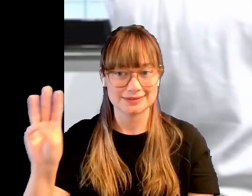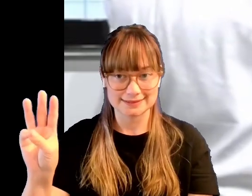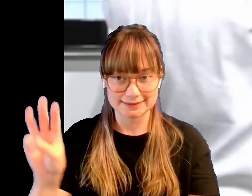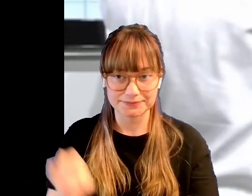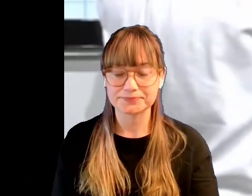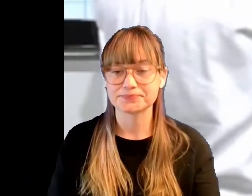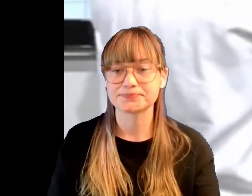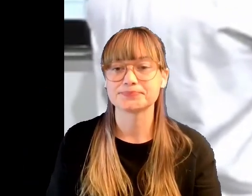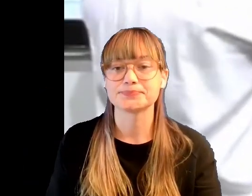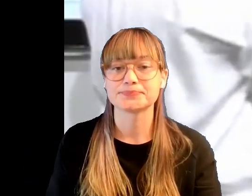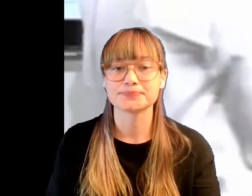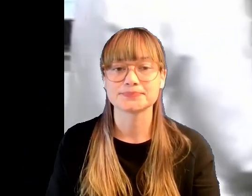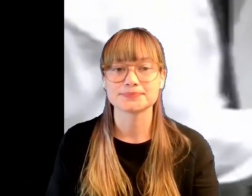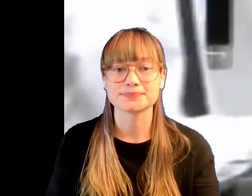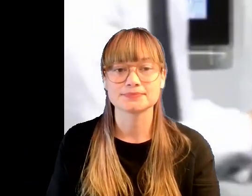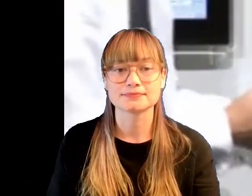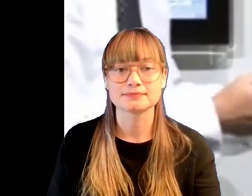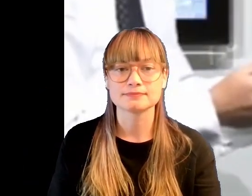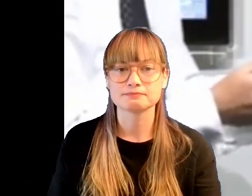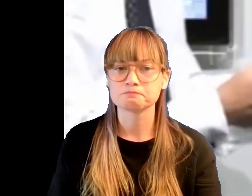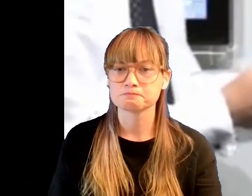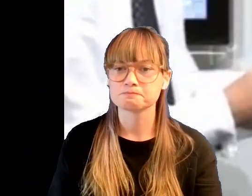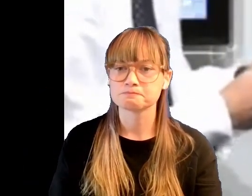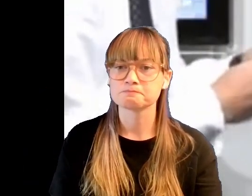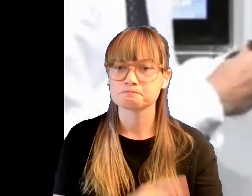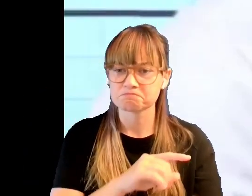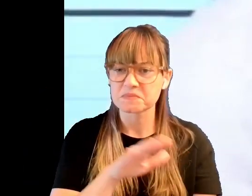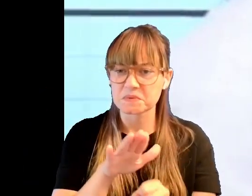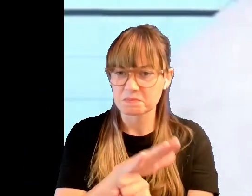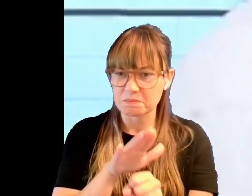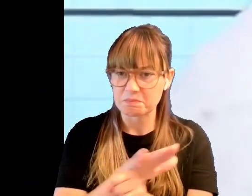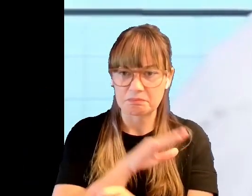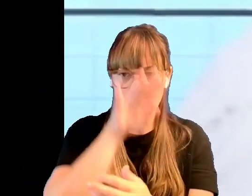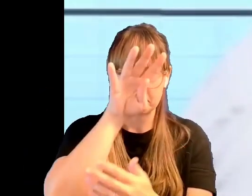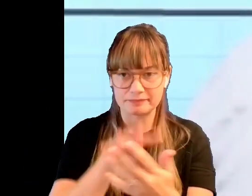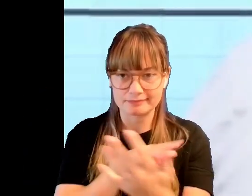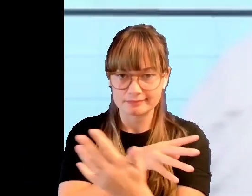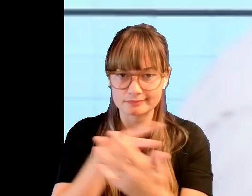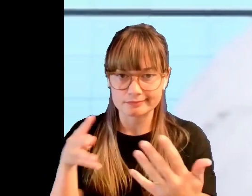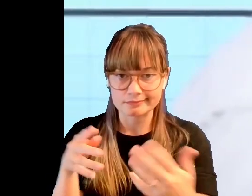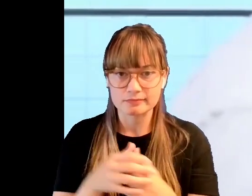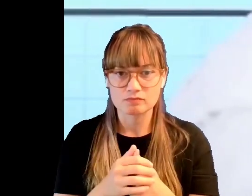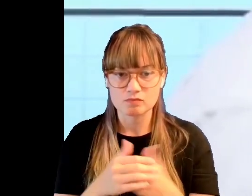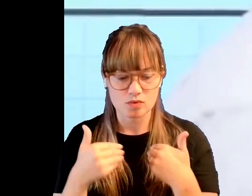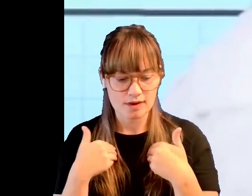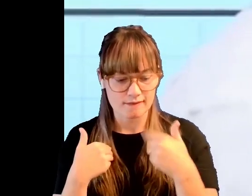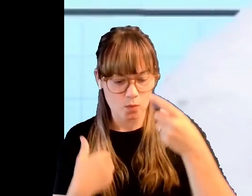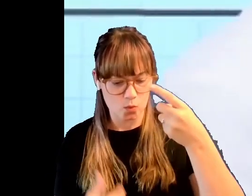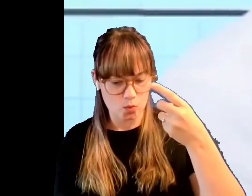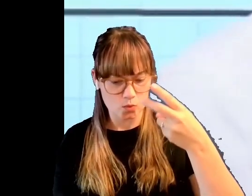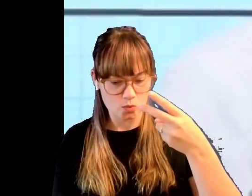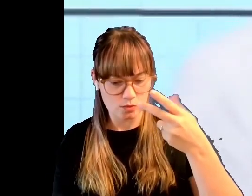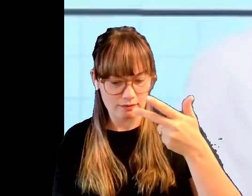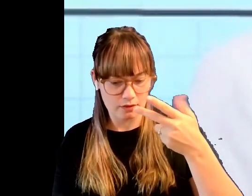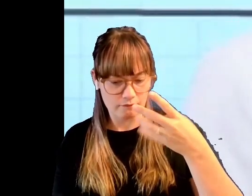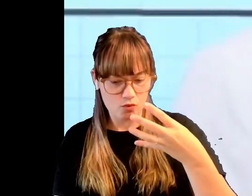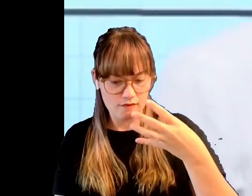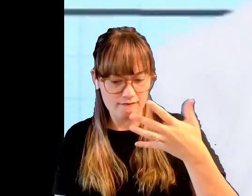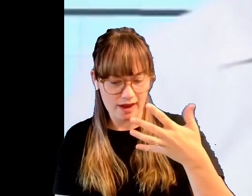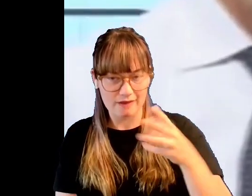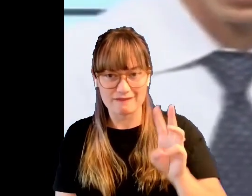Okay, so we have a pretty complete data table here with 1, 2, 3, 4, 5, 6, 7